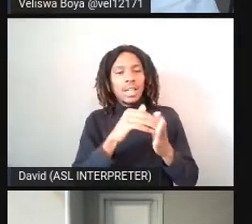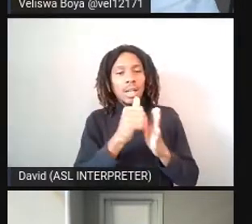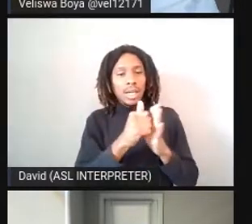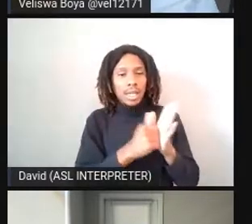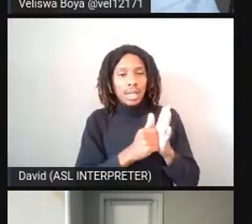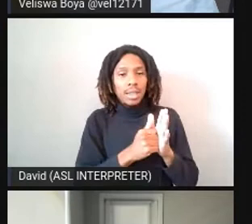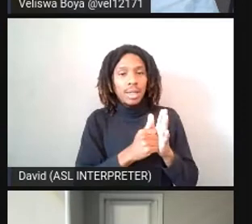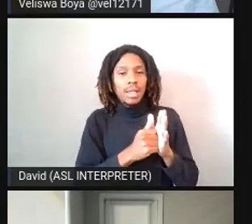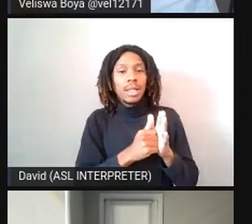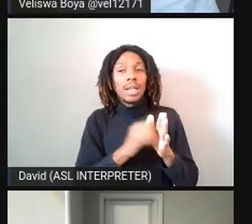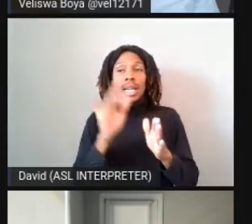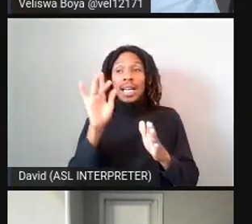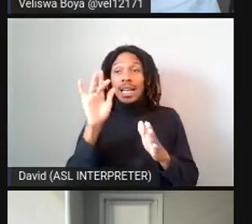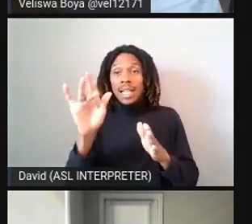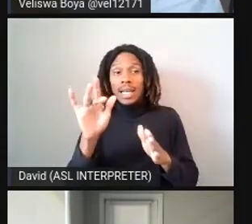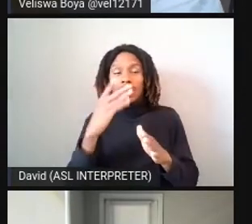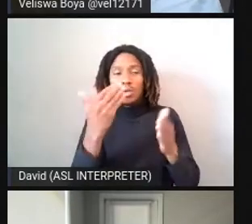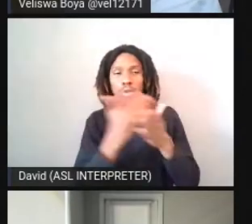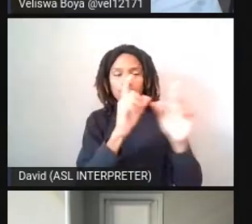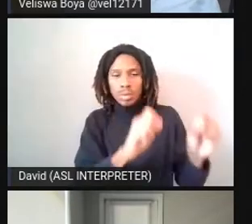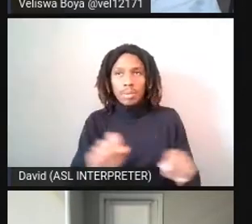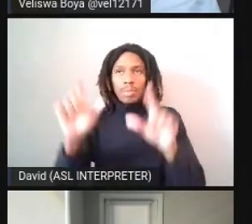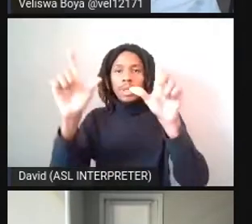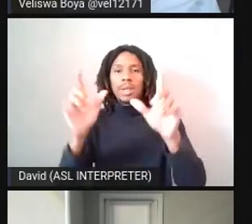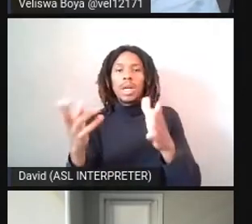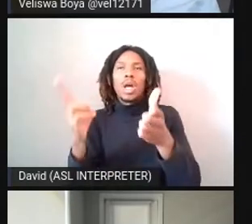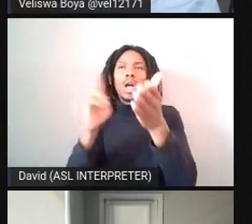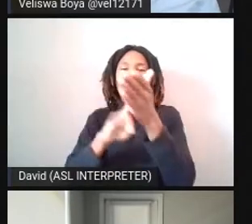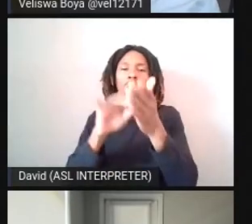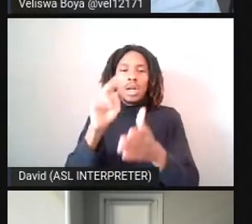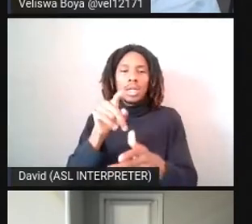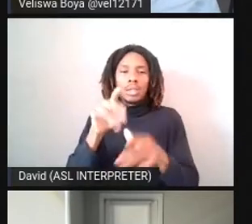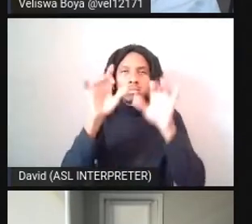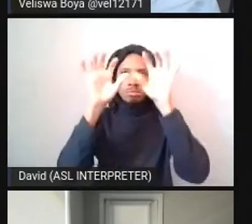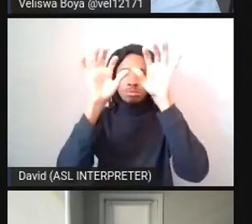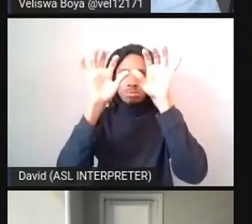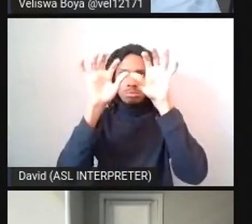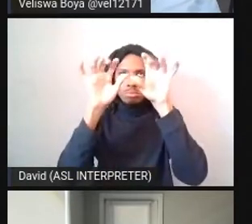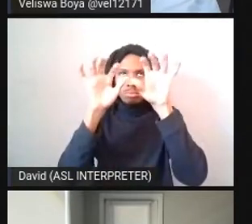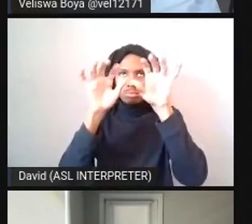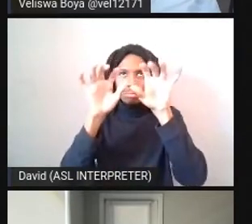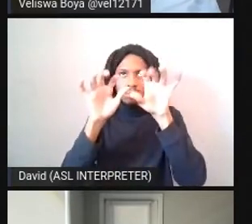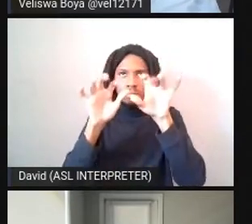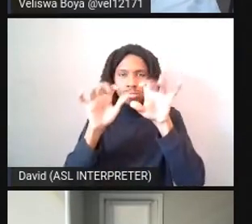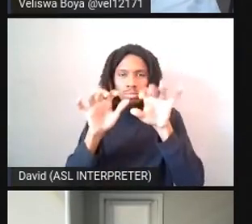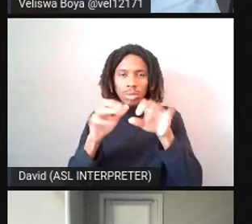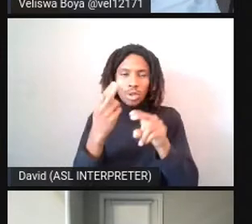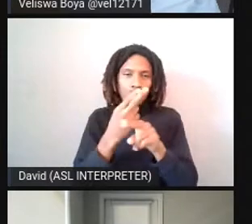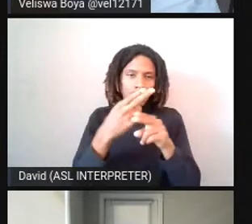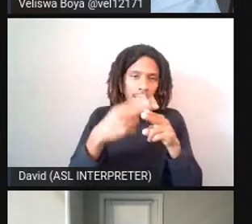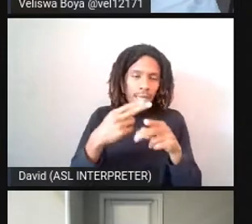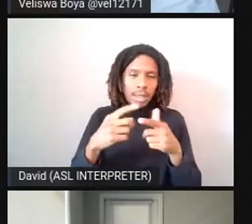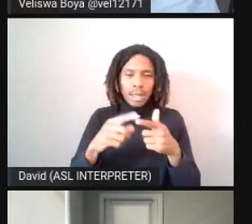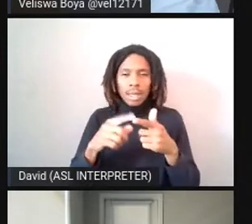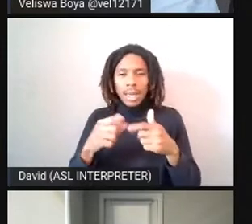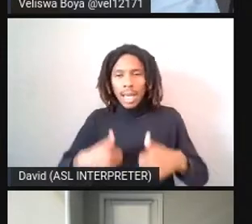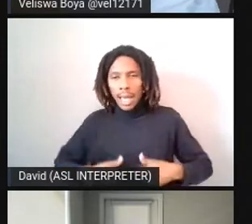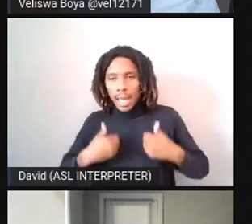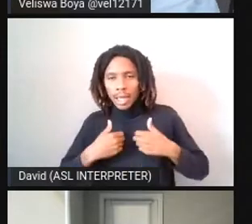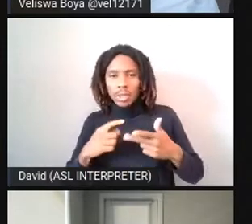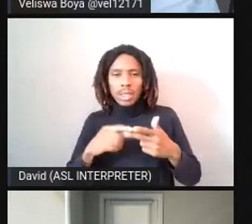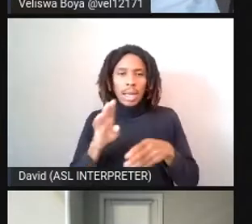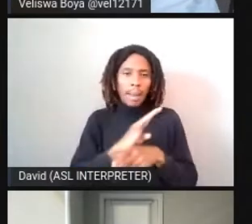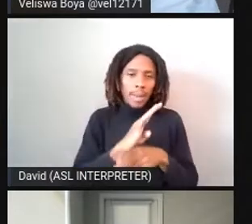to take you to this page. You would log in, and then you would create your username, your address,